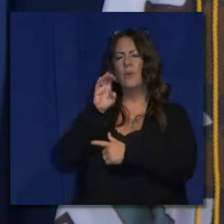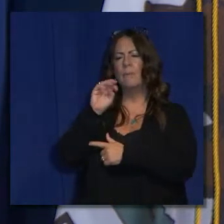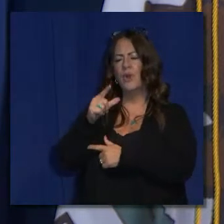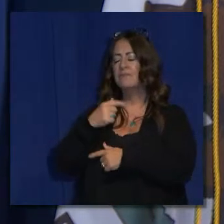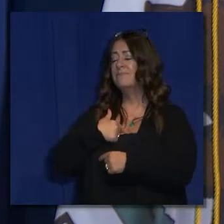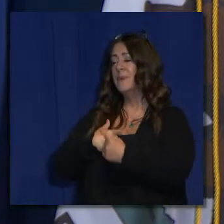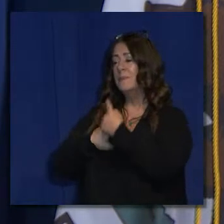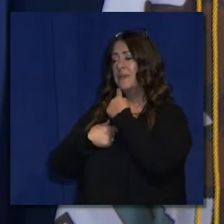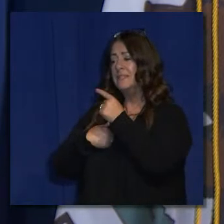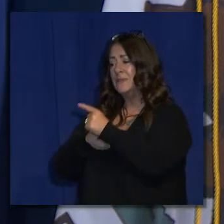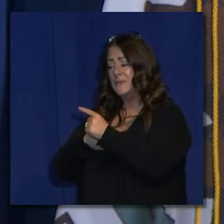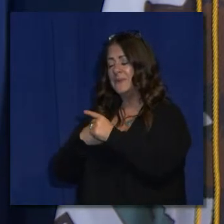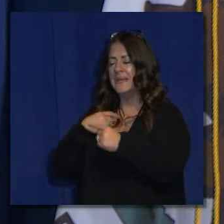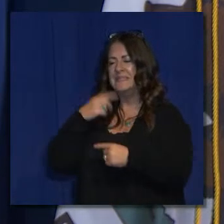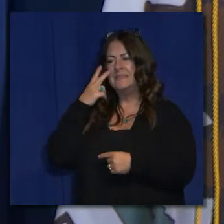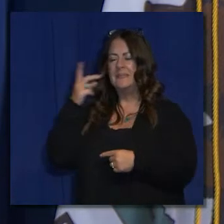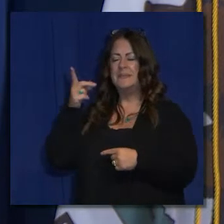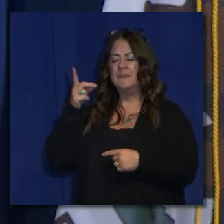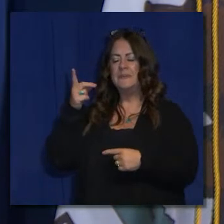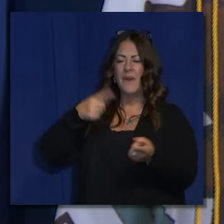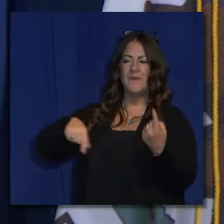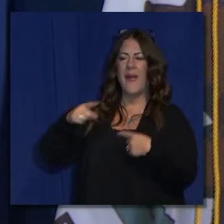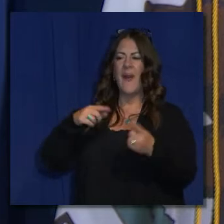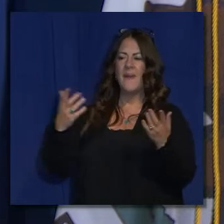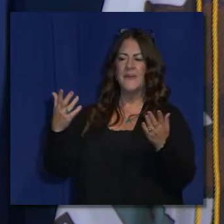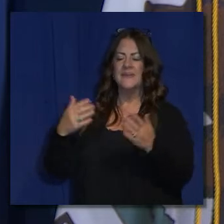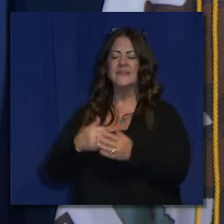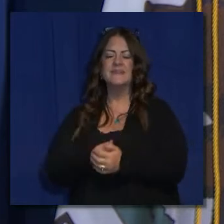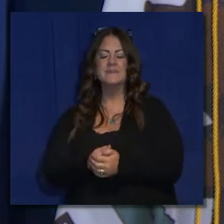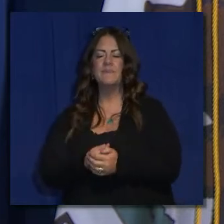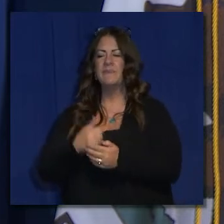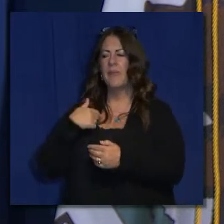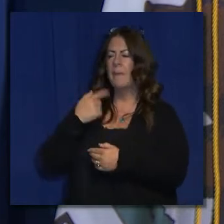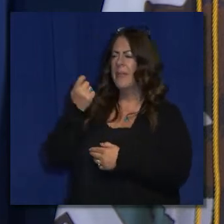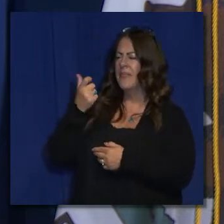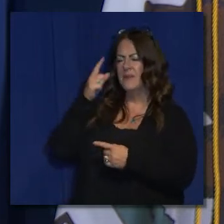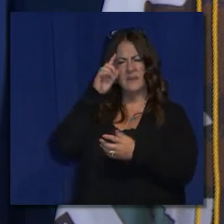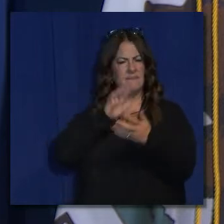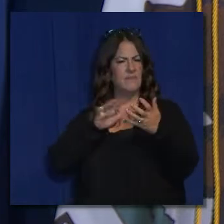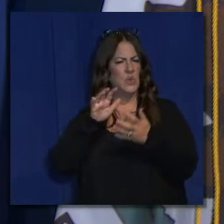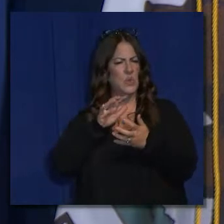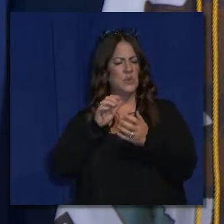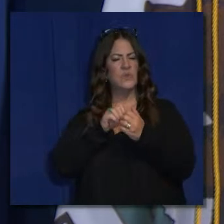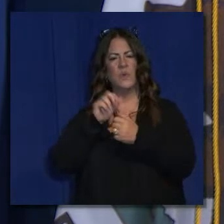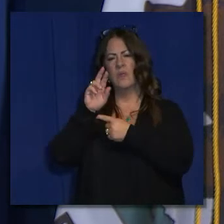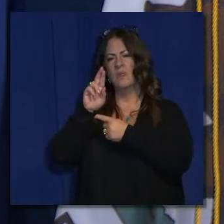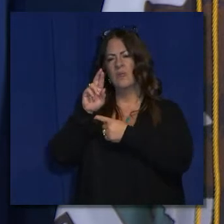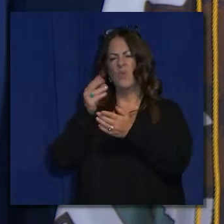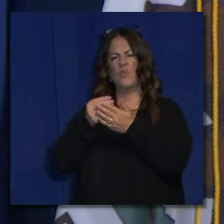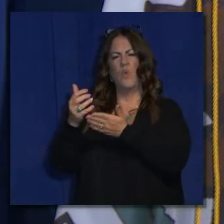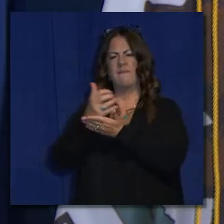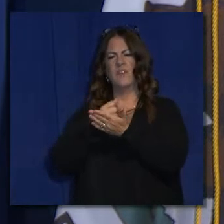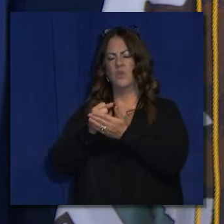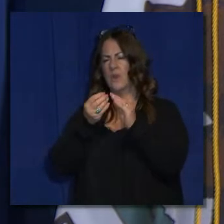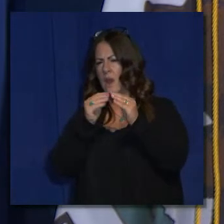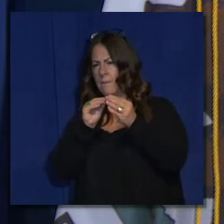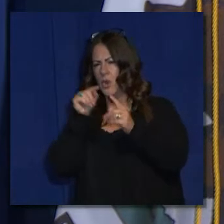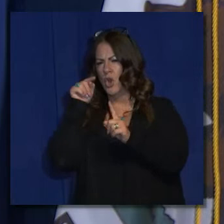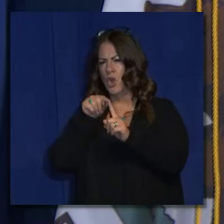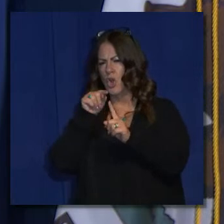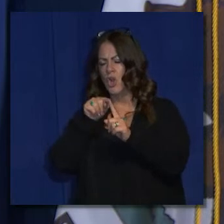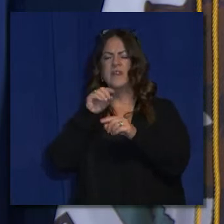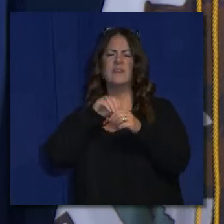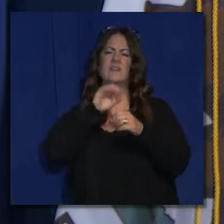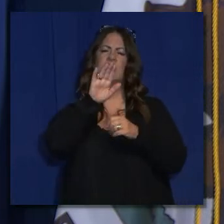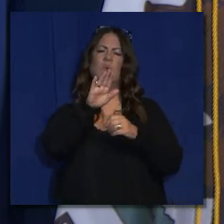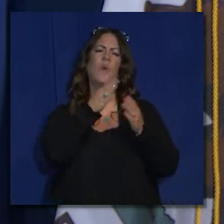you. I guess I'll see you in the neighborhood. I'm a little confused about some revenue numbers in the general summary